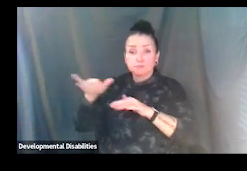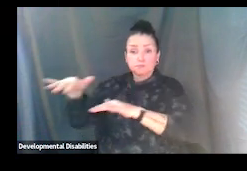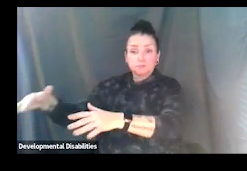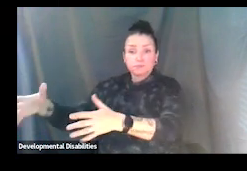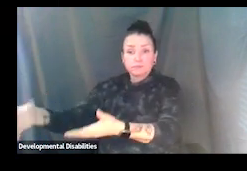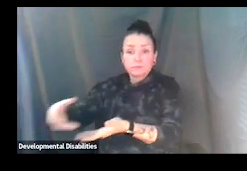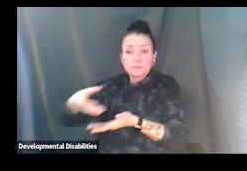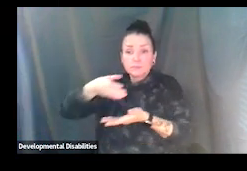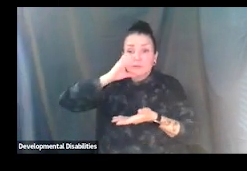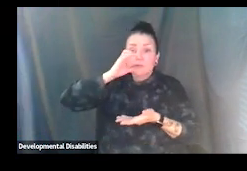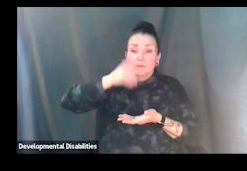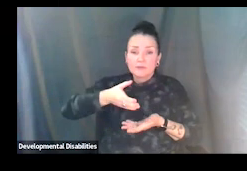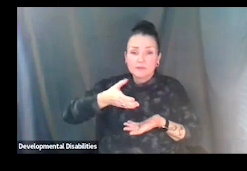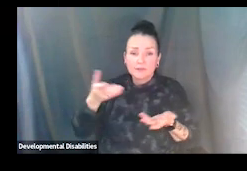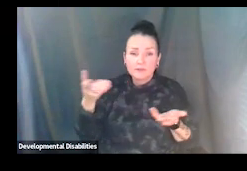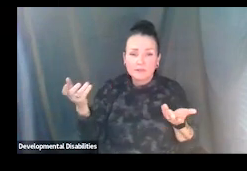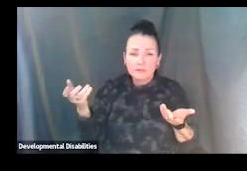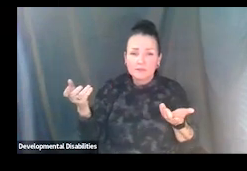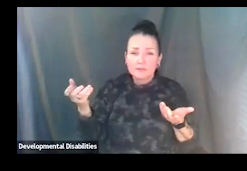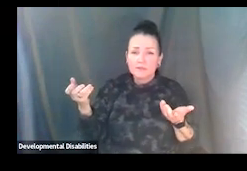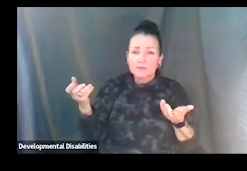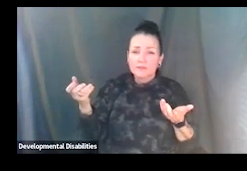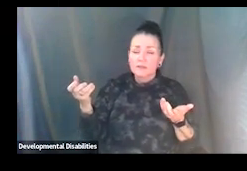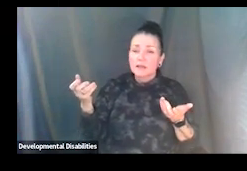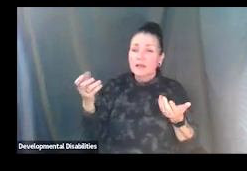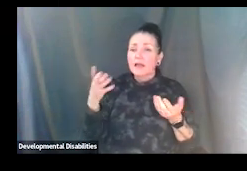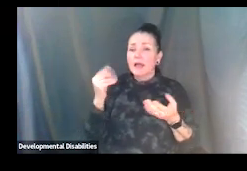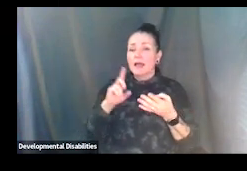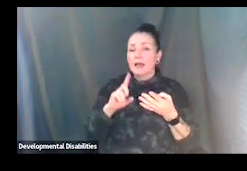an antihelminthic for